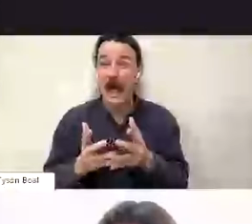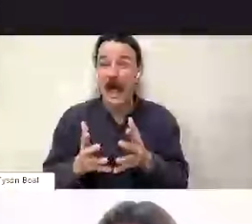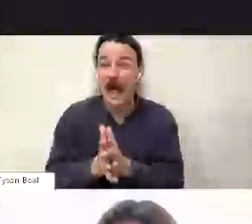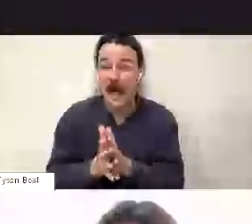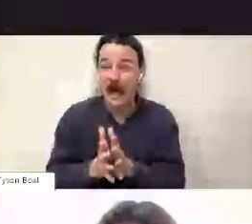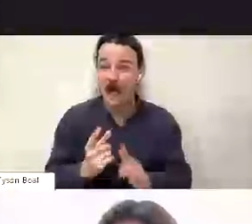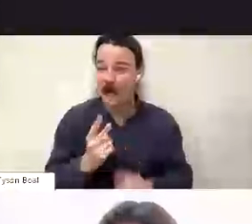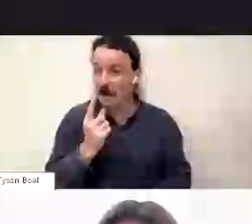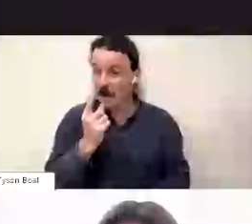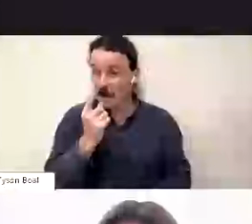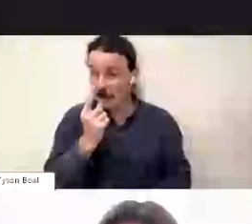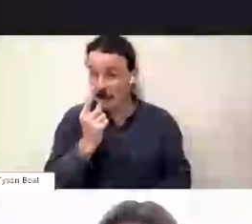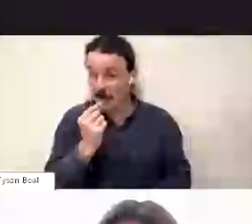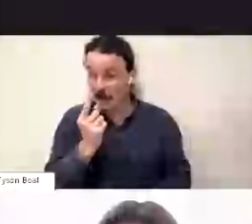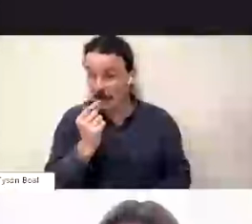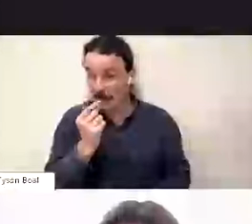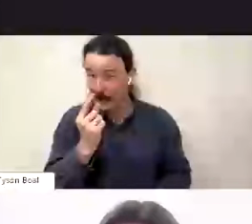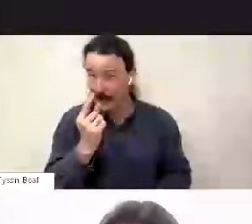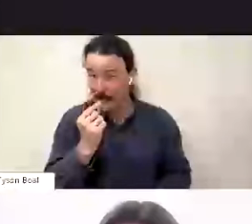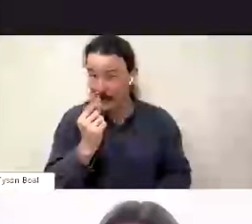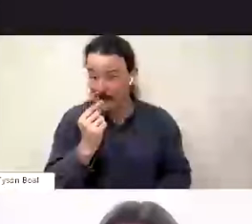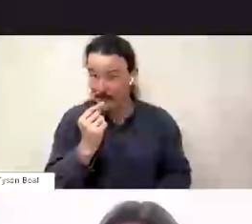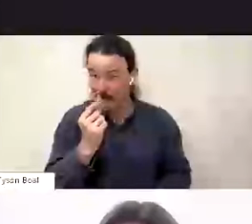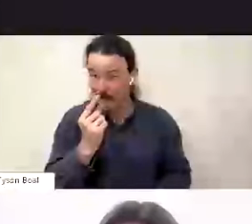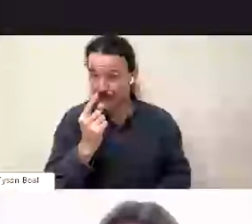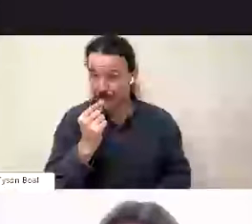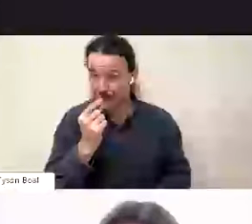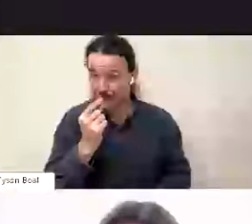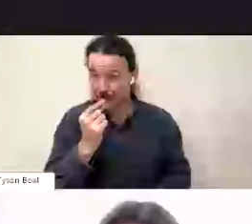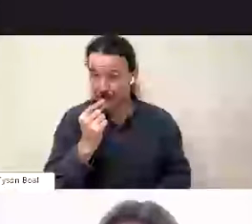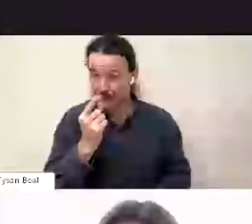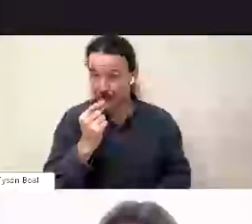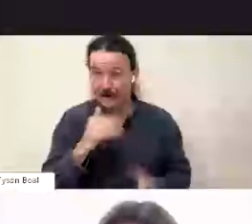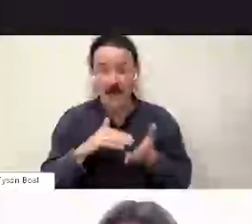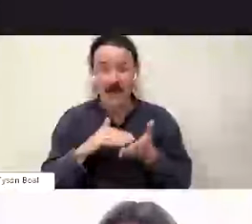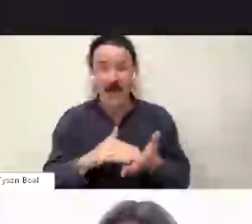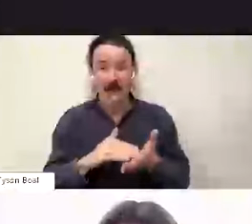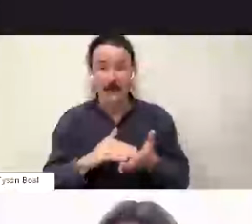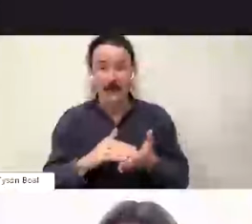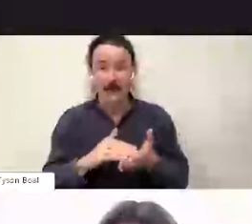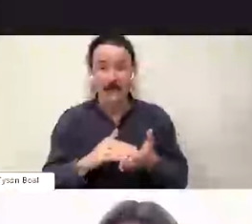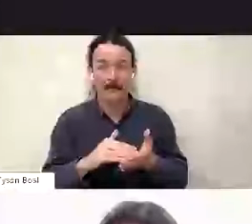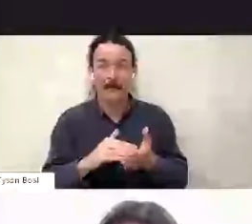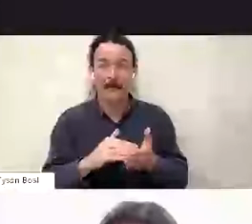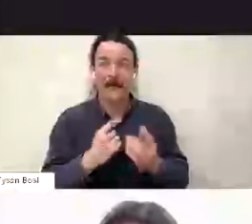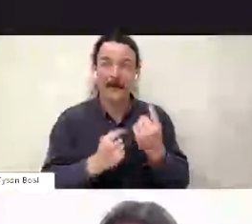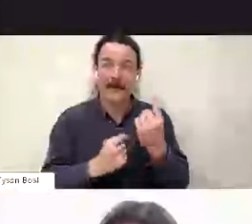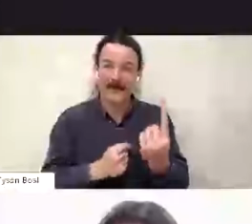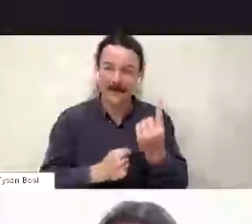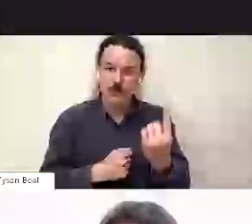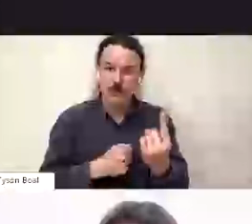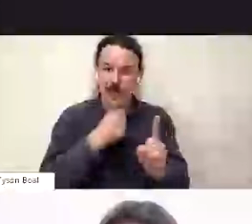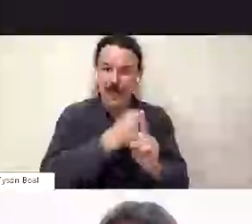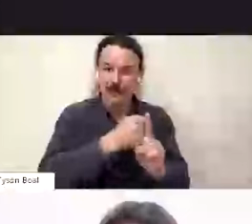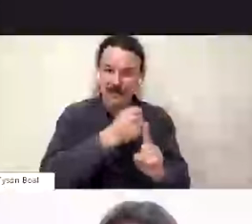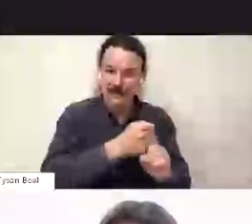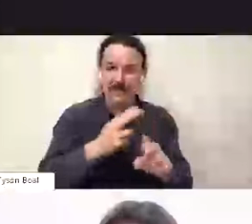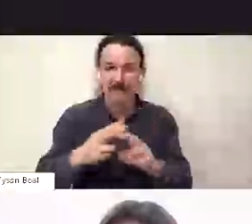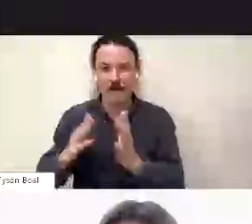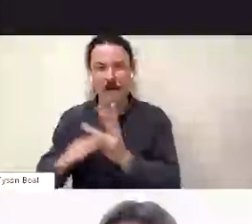grow the understanding or the availability of individual advocacy for mob. A lot of our people wouldn't know it's